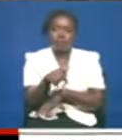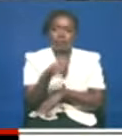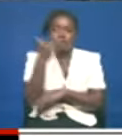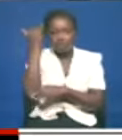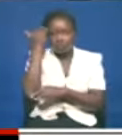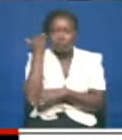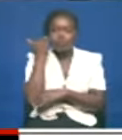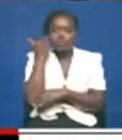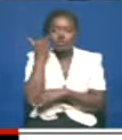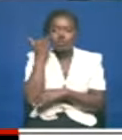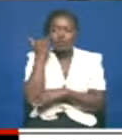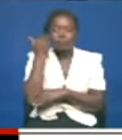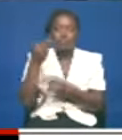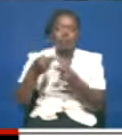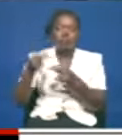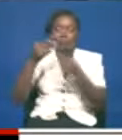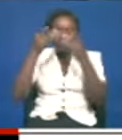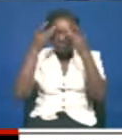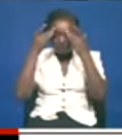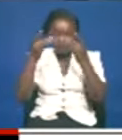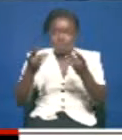ya juu imeamua kwamba